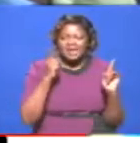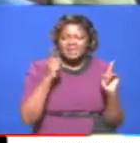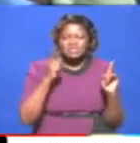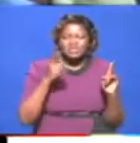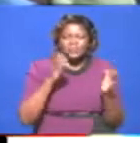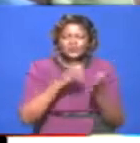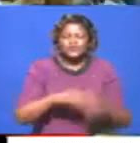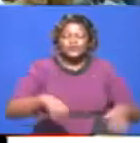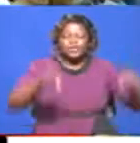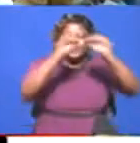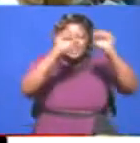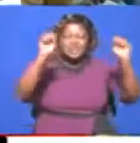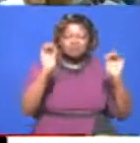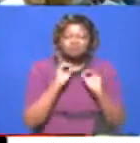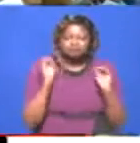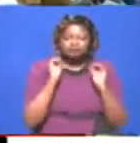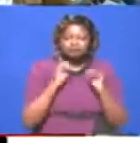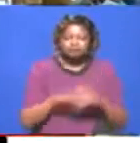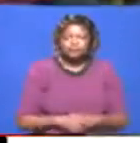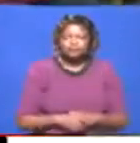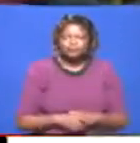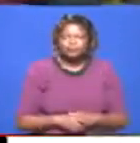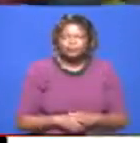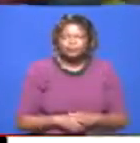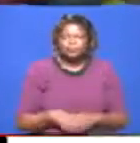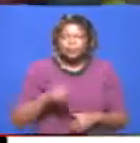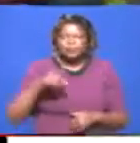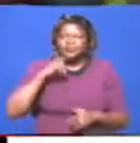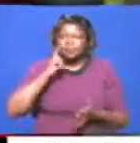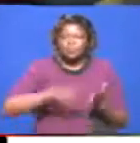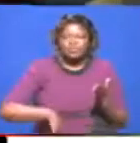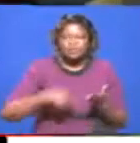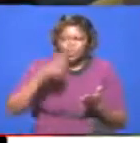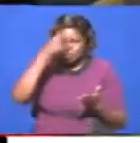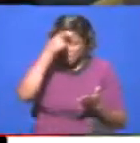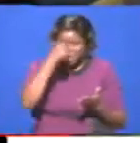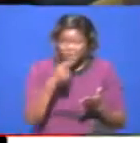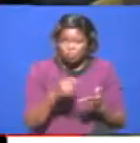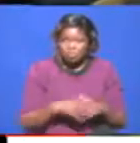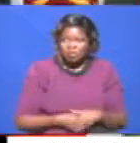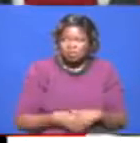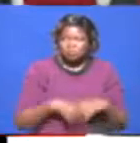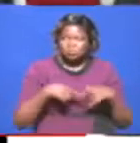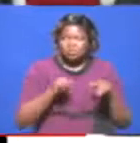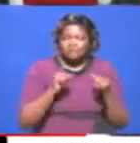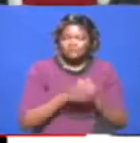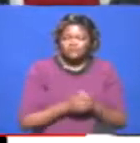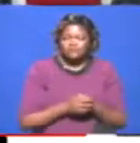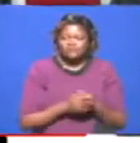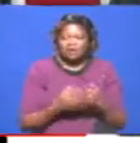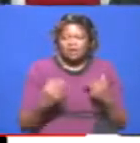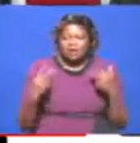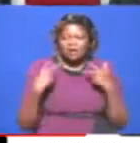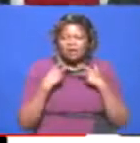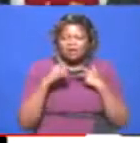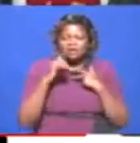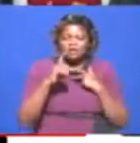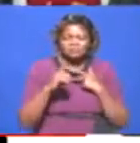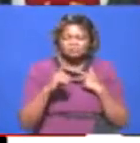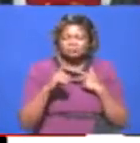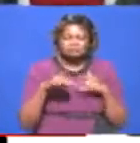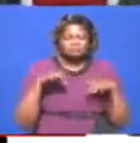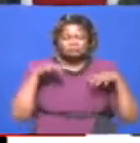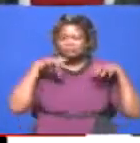president. The lawmakers accused Wetangula of holding Ford Kenya at ransom. The leaders say they will rally the Western region